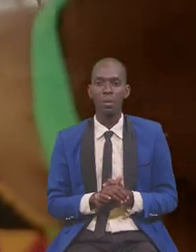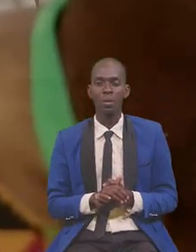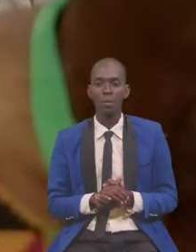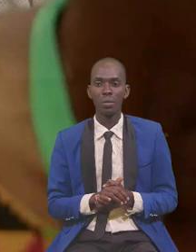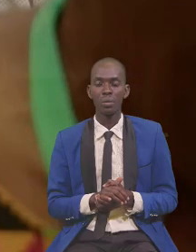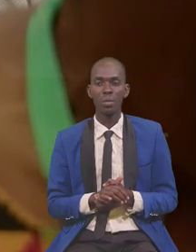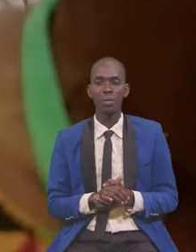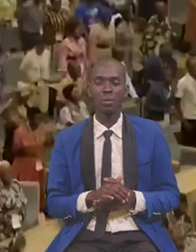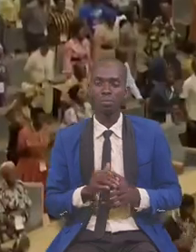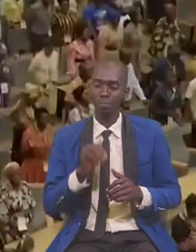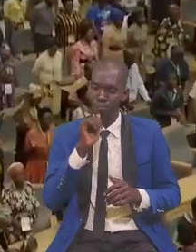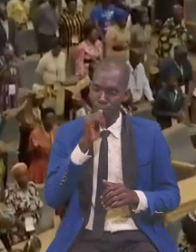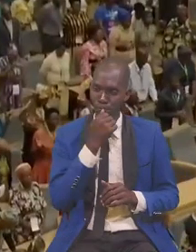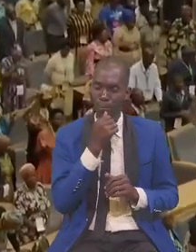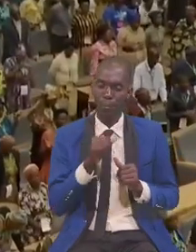Persevere.